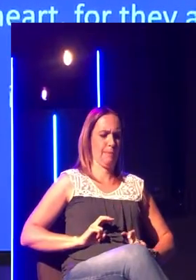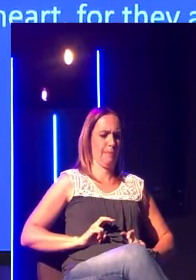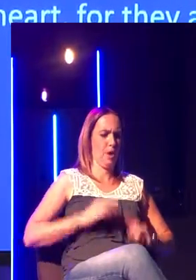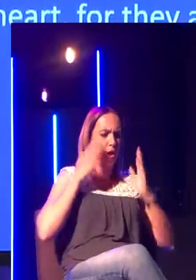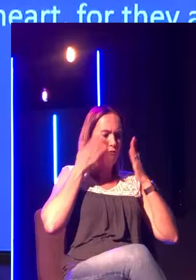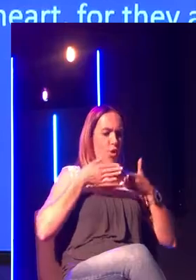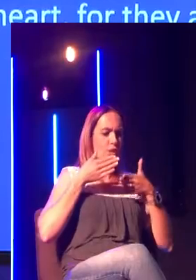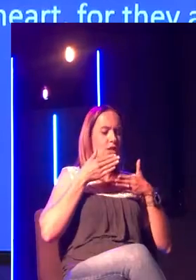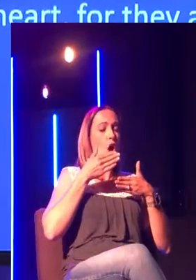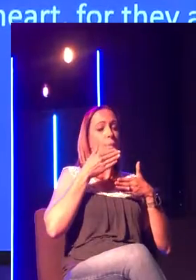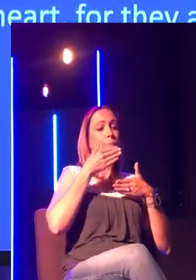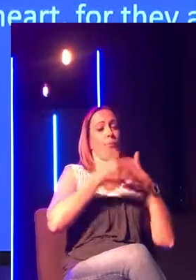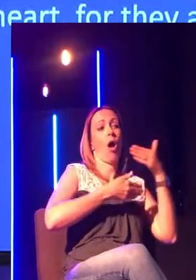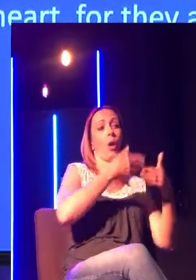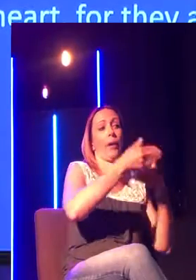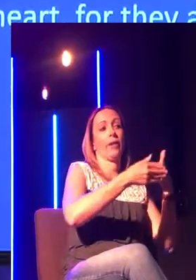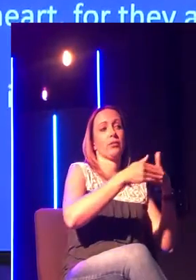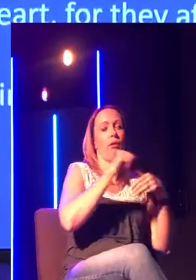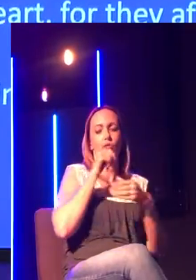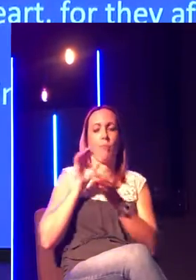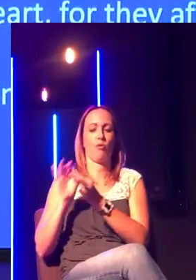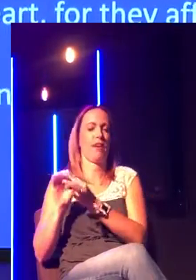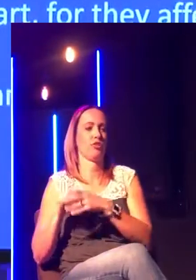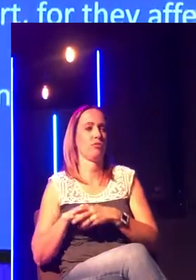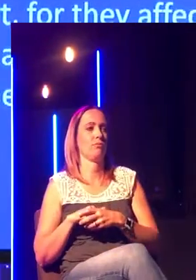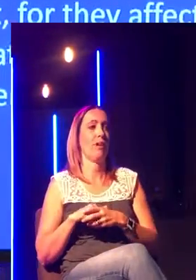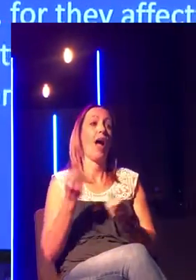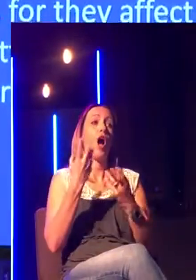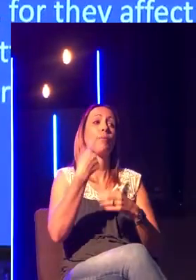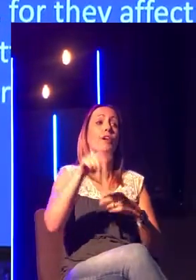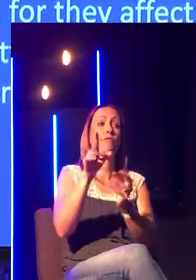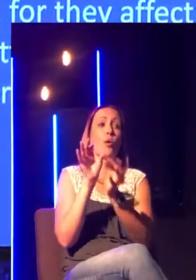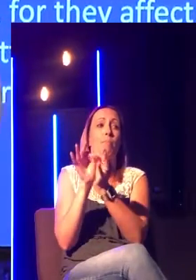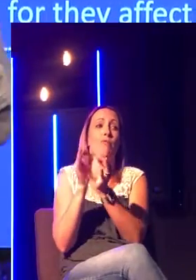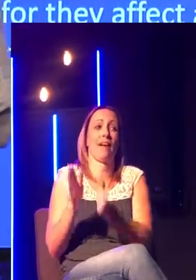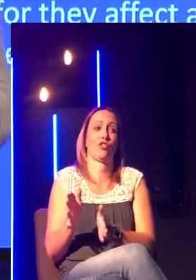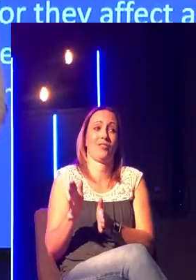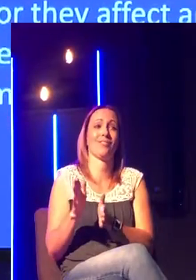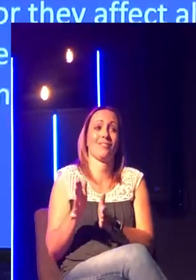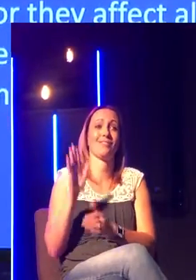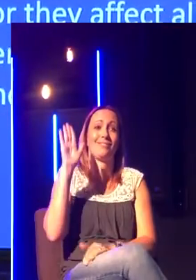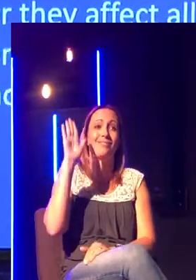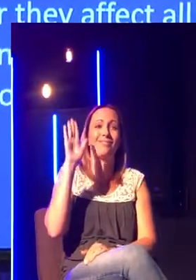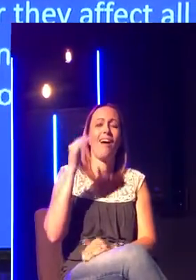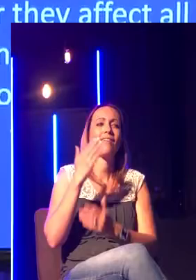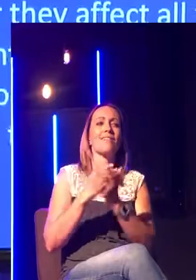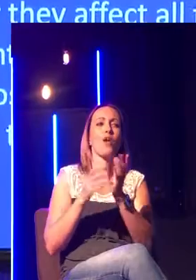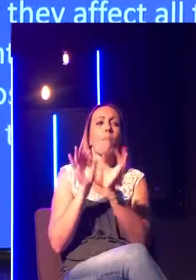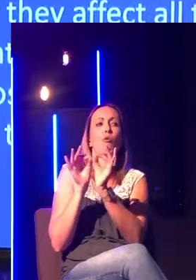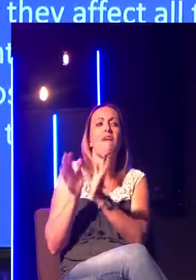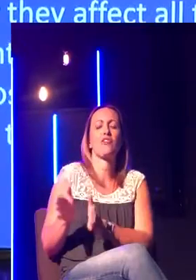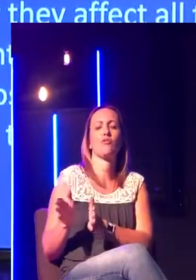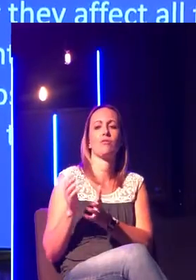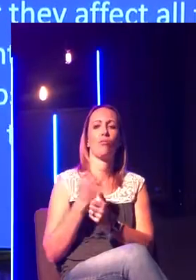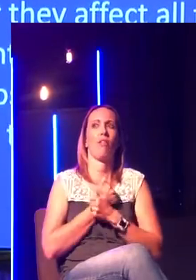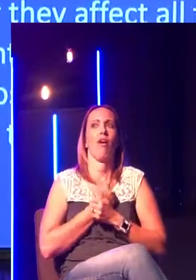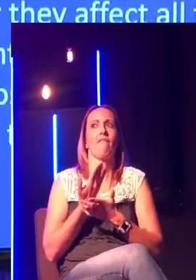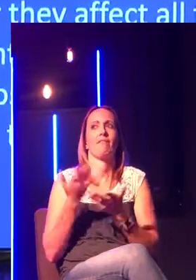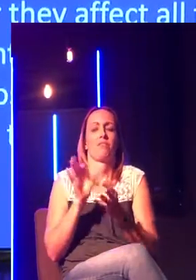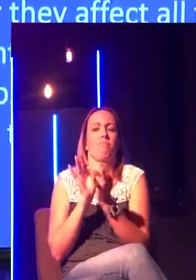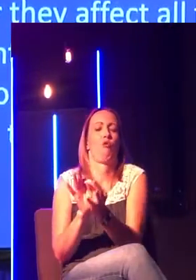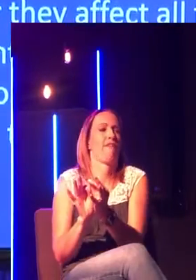than perfection? How many of you are perfectionists out there? Some of us are perfectionists and we like things to be